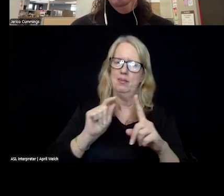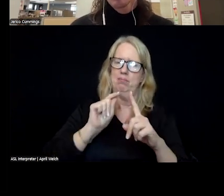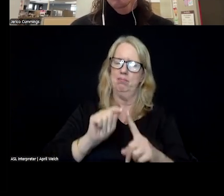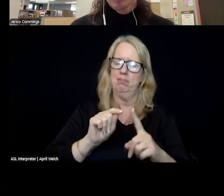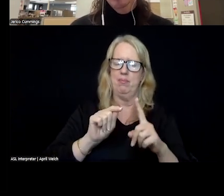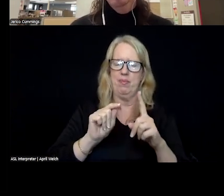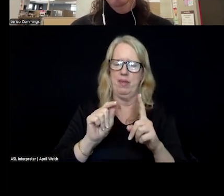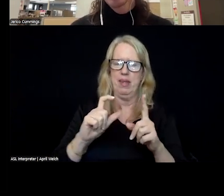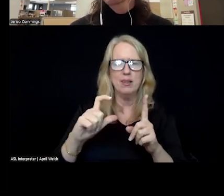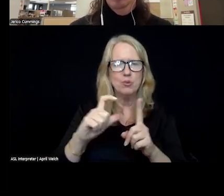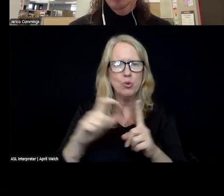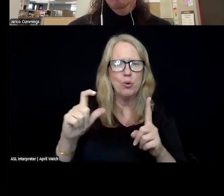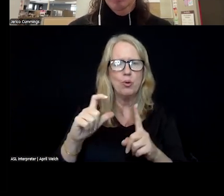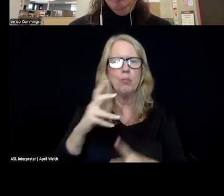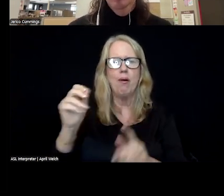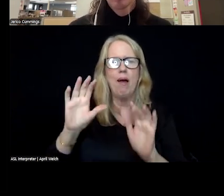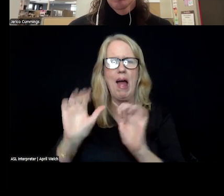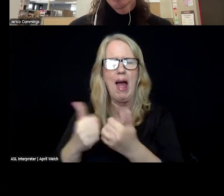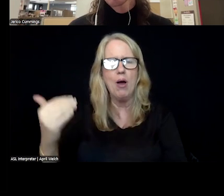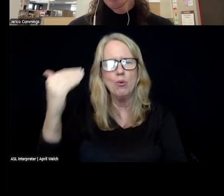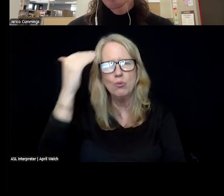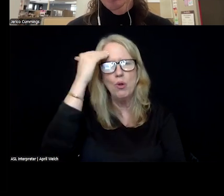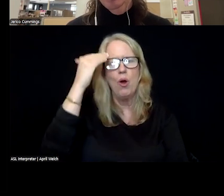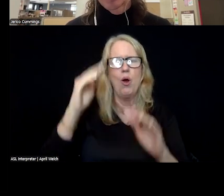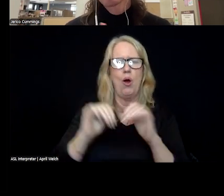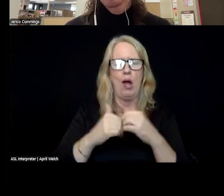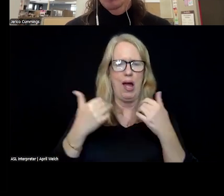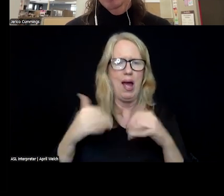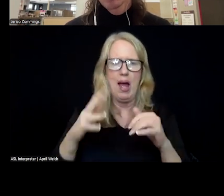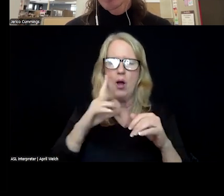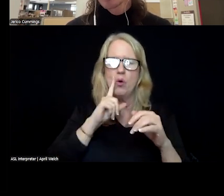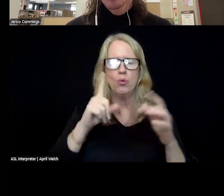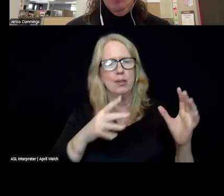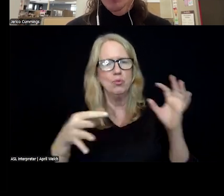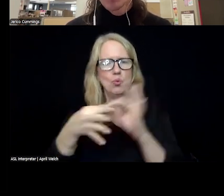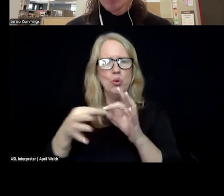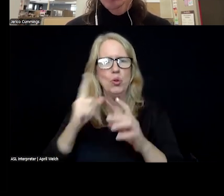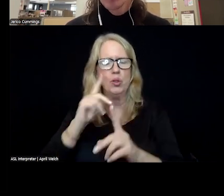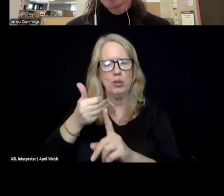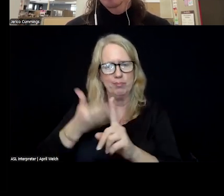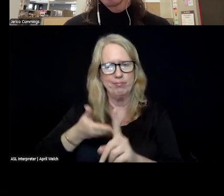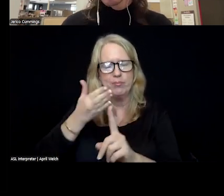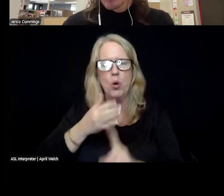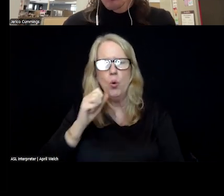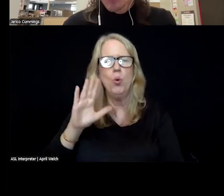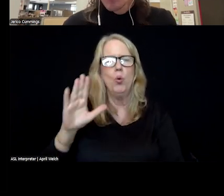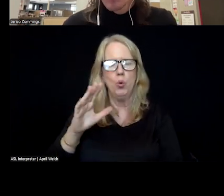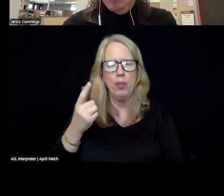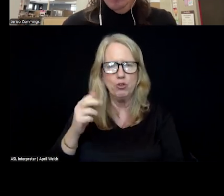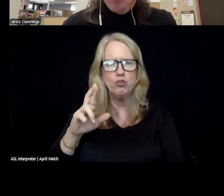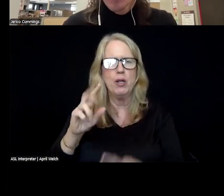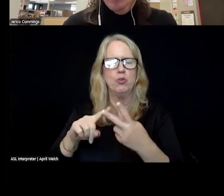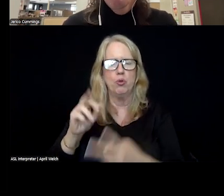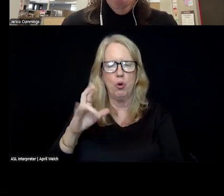this term and ways of knowing and being are inextricably linked to one's gender, their orientation, as well as their experience